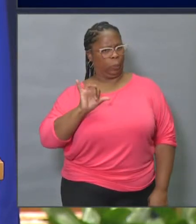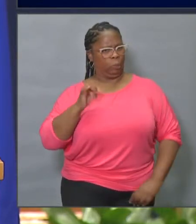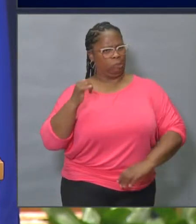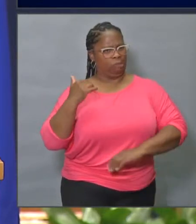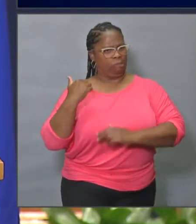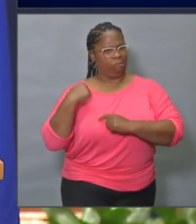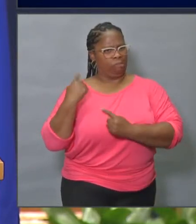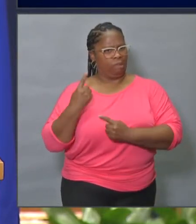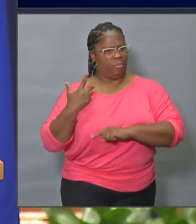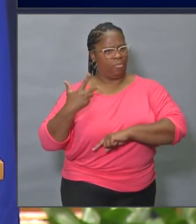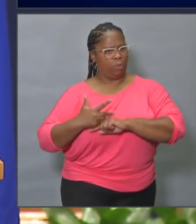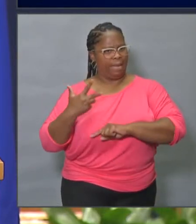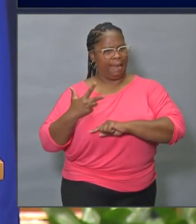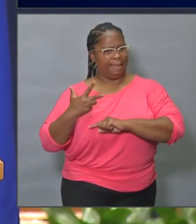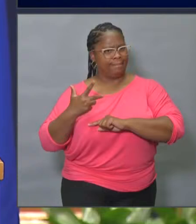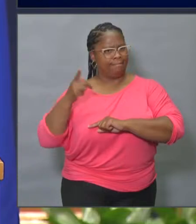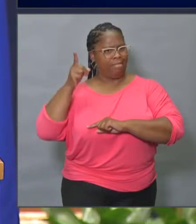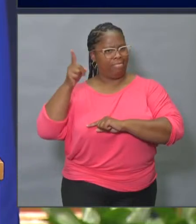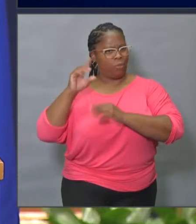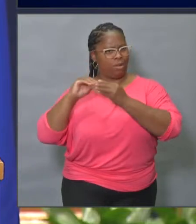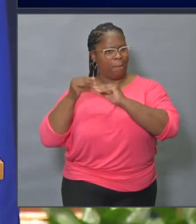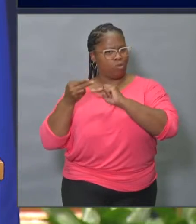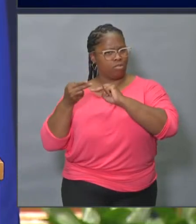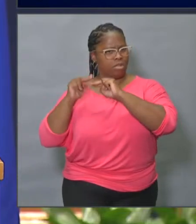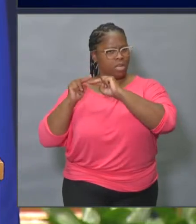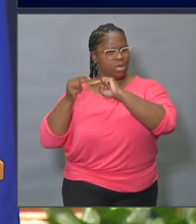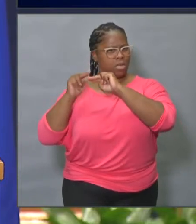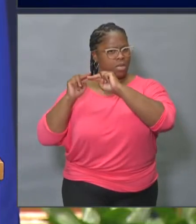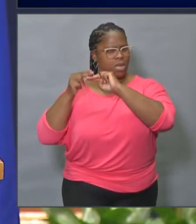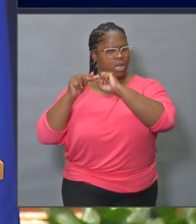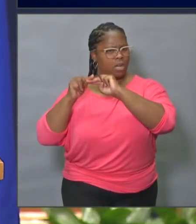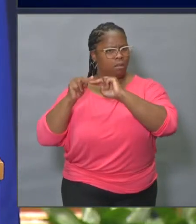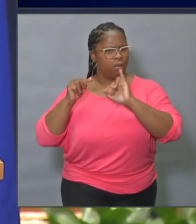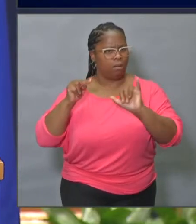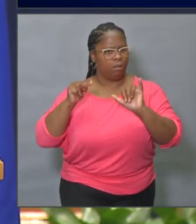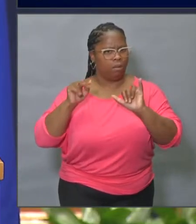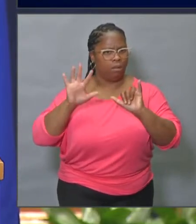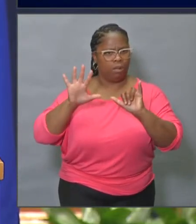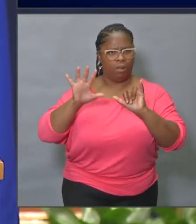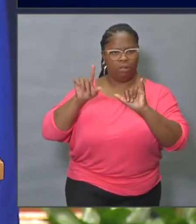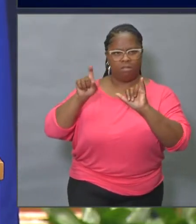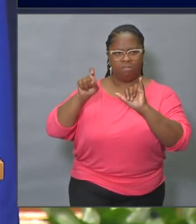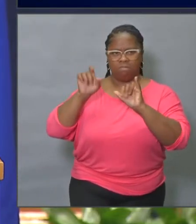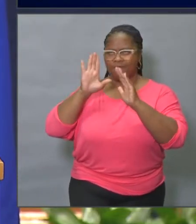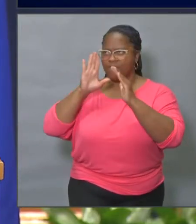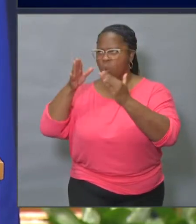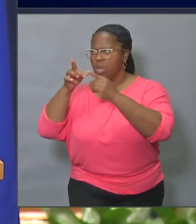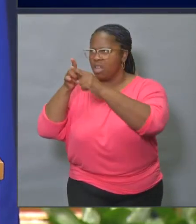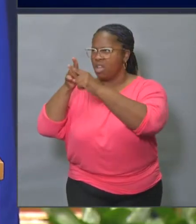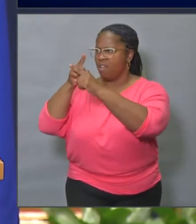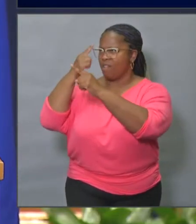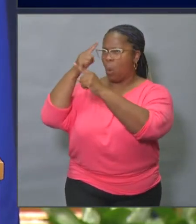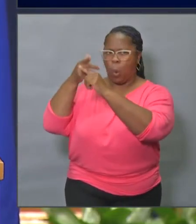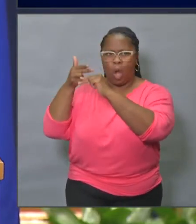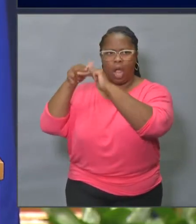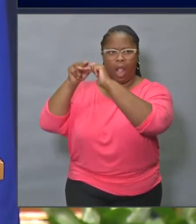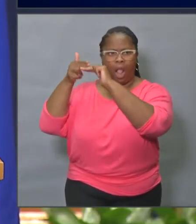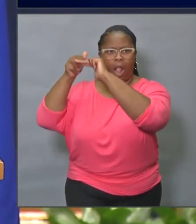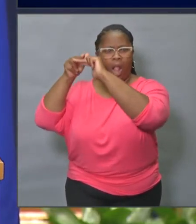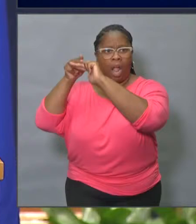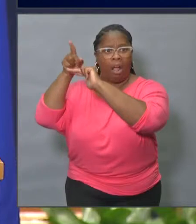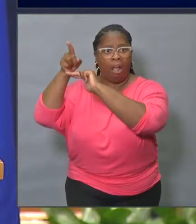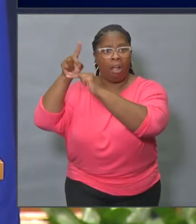of people that are hospitalized, and we'll need to continue to pay a lot of attention to this to make sure that we're not starting to